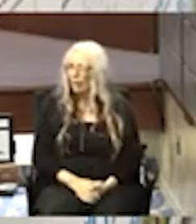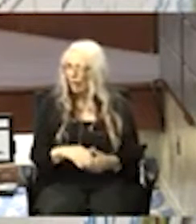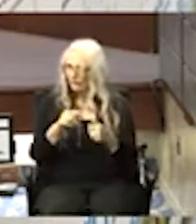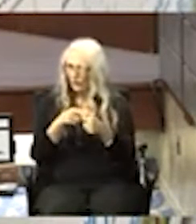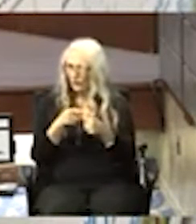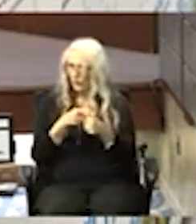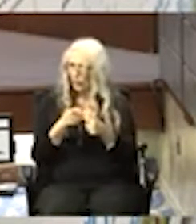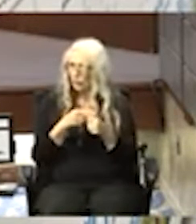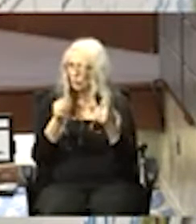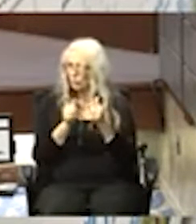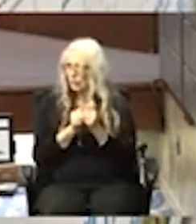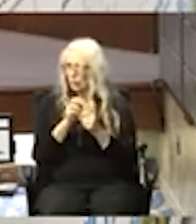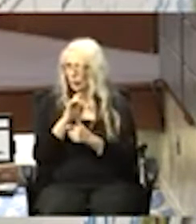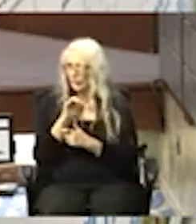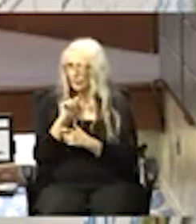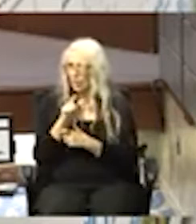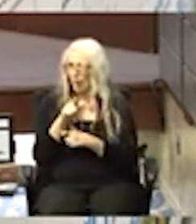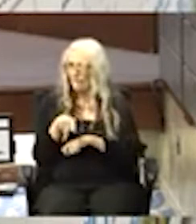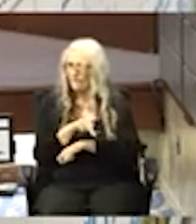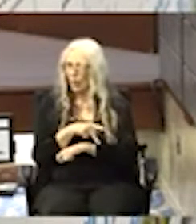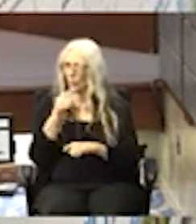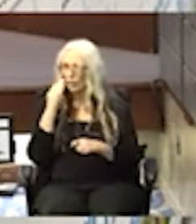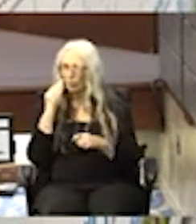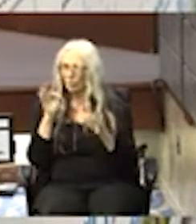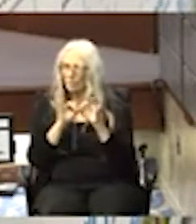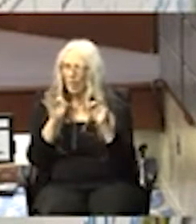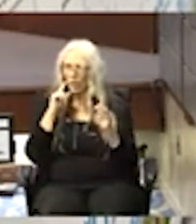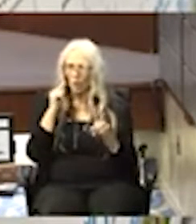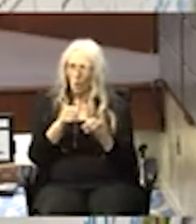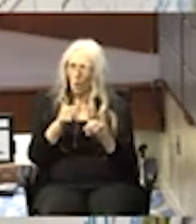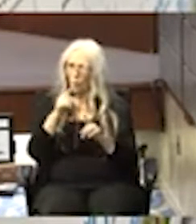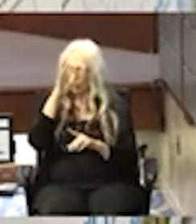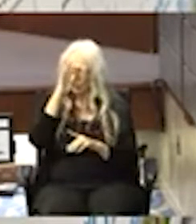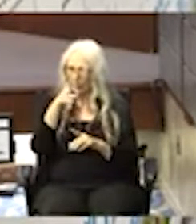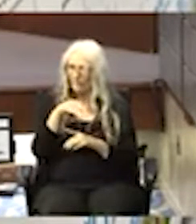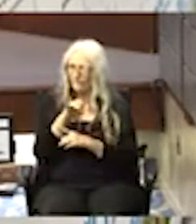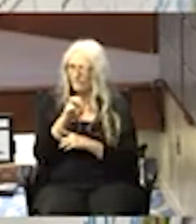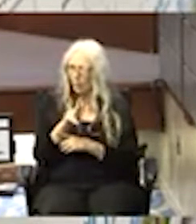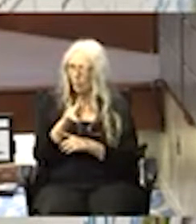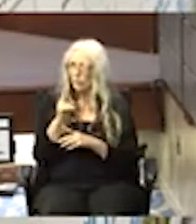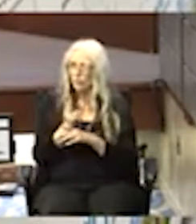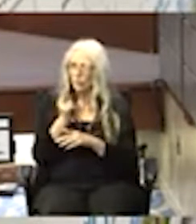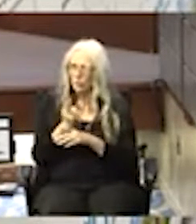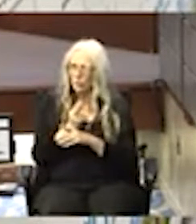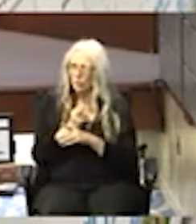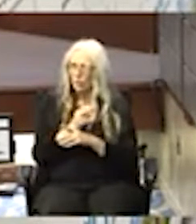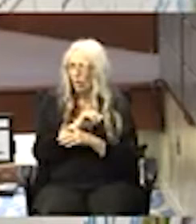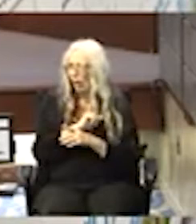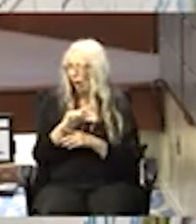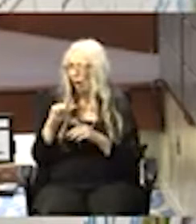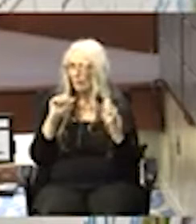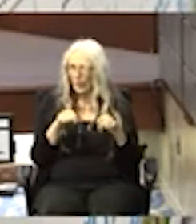First and foremost, with this regional park, we knew one of the main goals was to create a park that can be used all